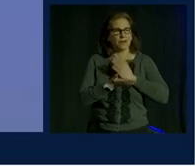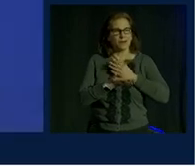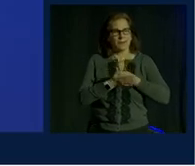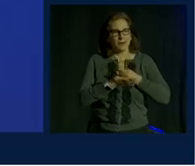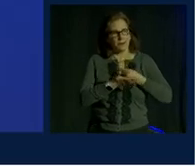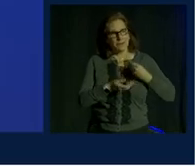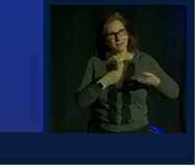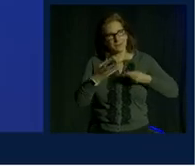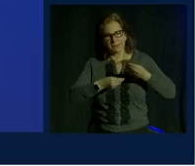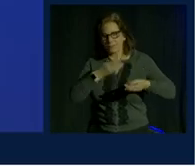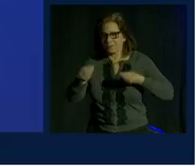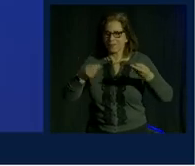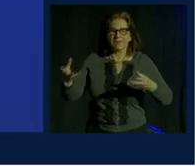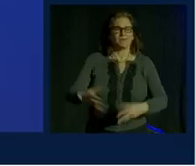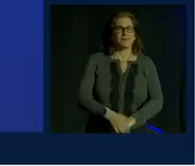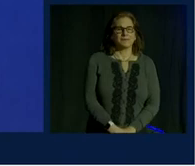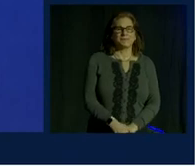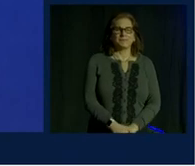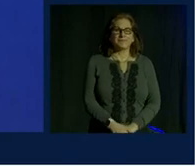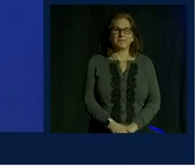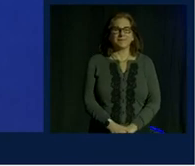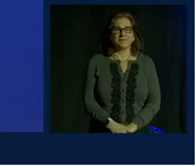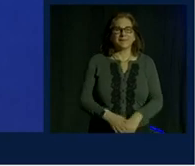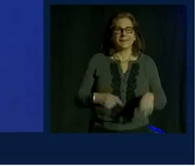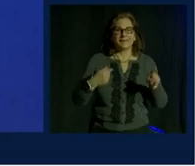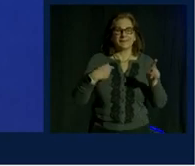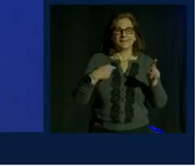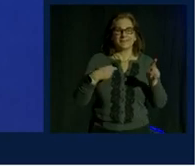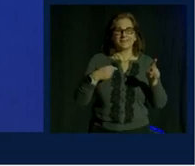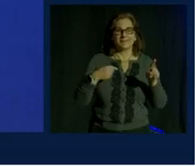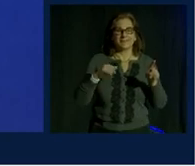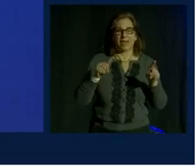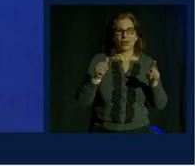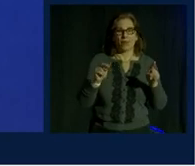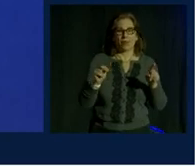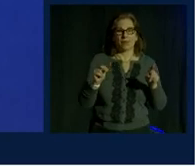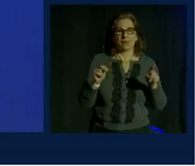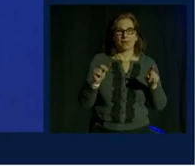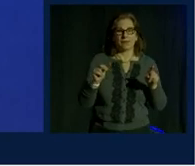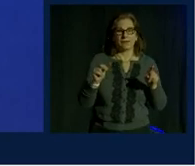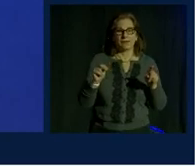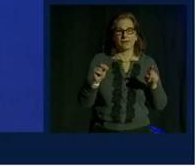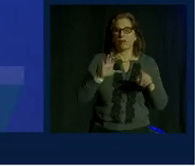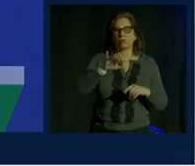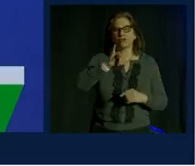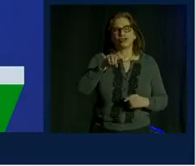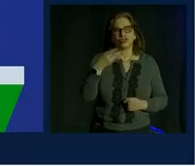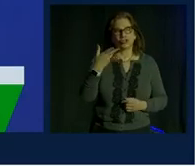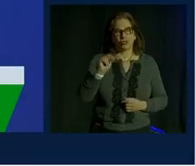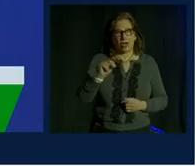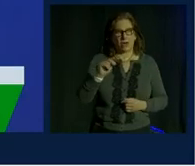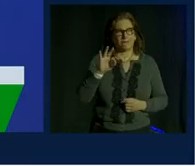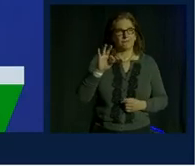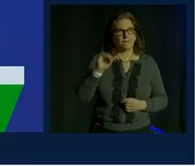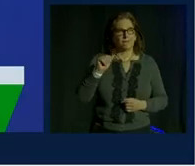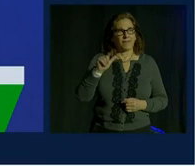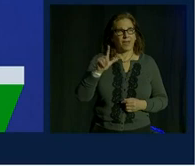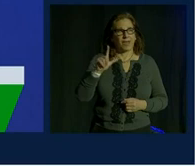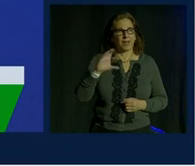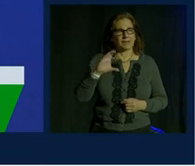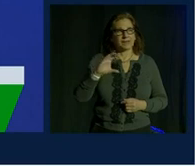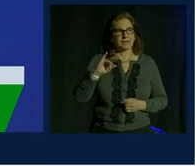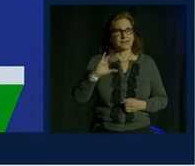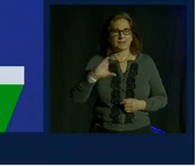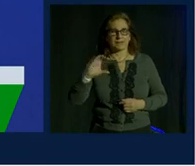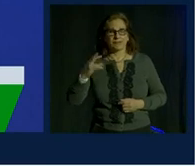Good morning. I'm John Falchicchio, Deputy Mayor for Planning and Economic Development, and on behalf of Mayor Bowser, welcome to DemPed's 2021